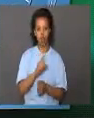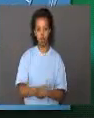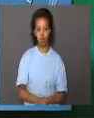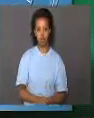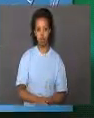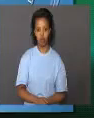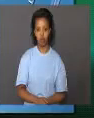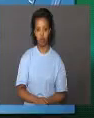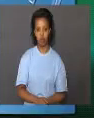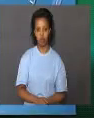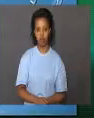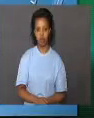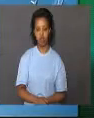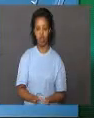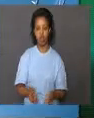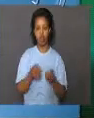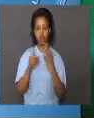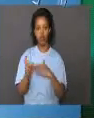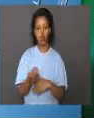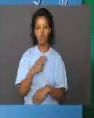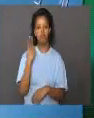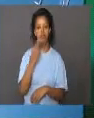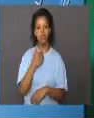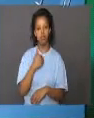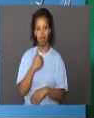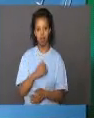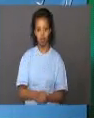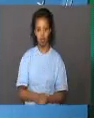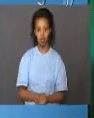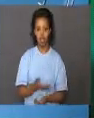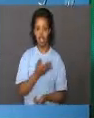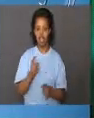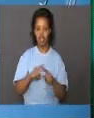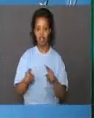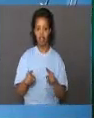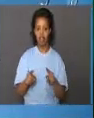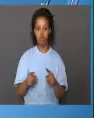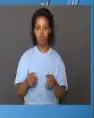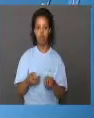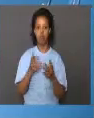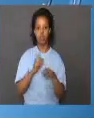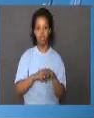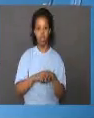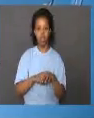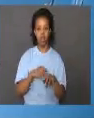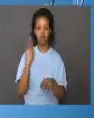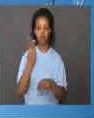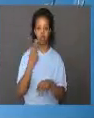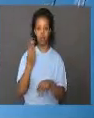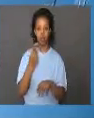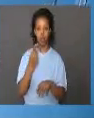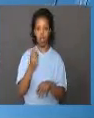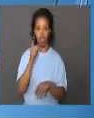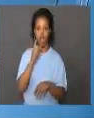They have many different uses, but their main function is to contain